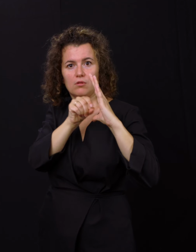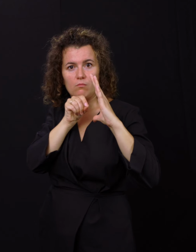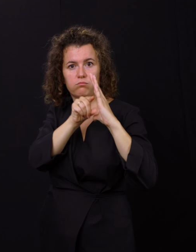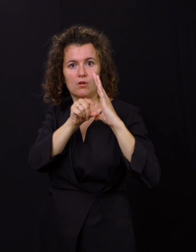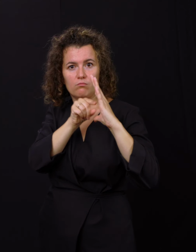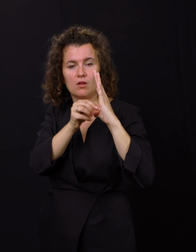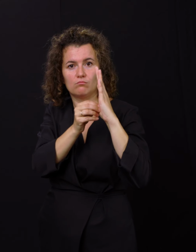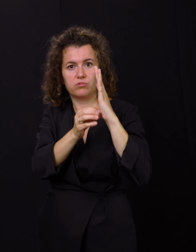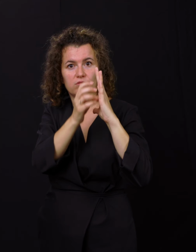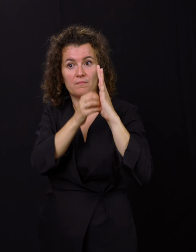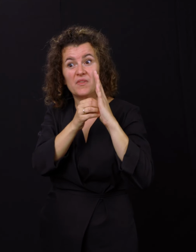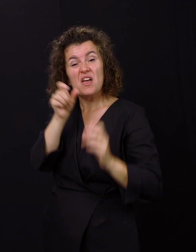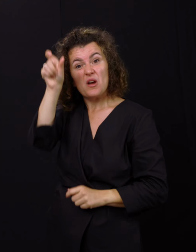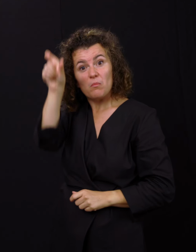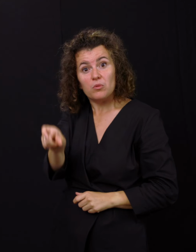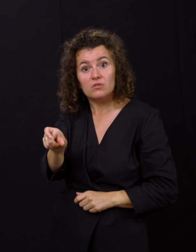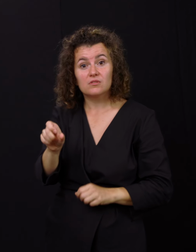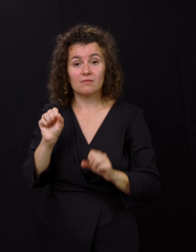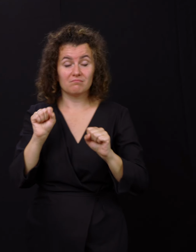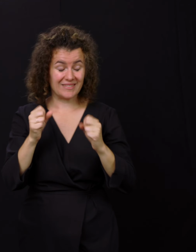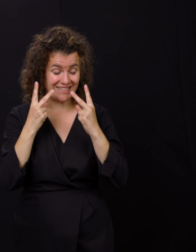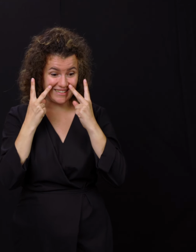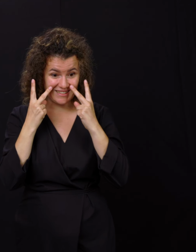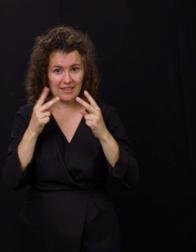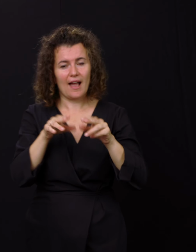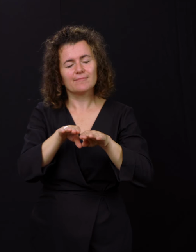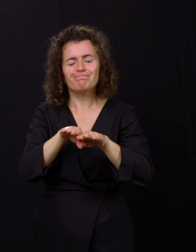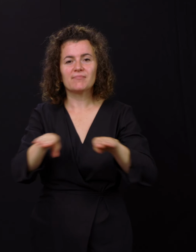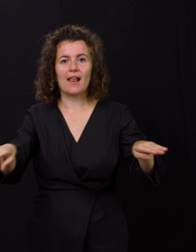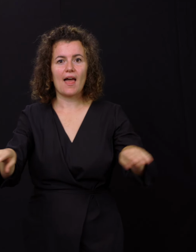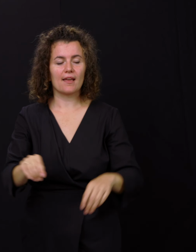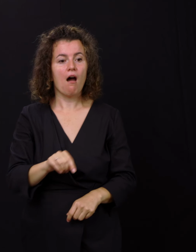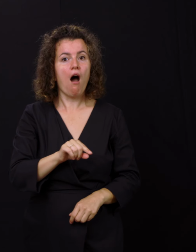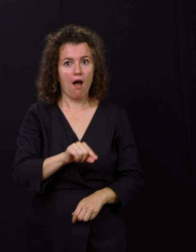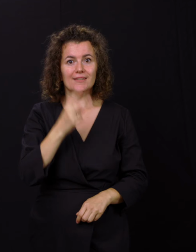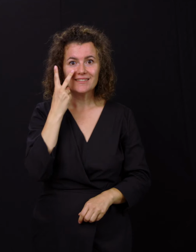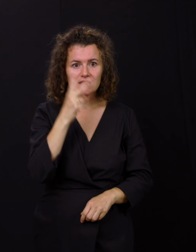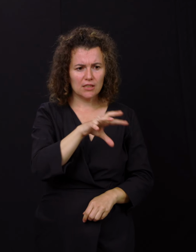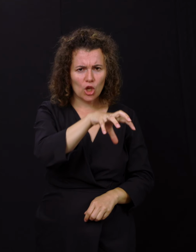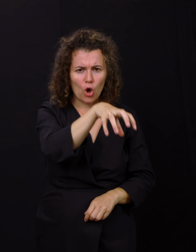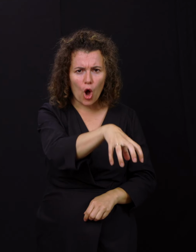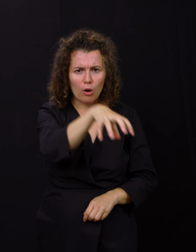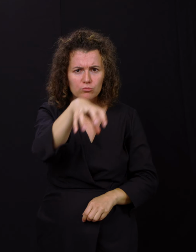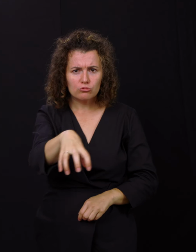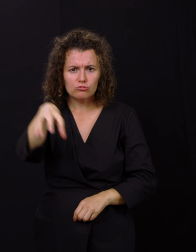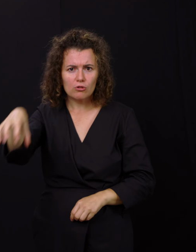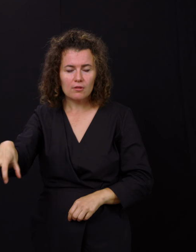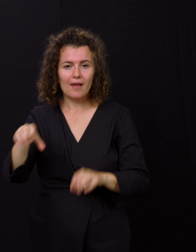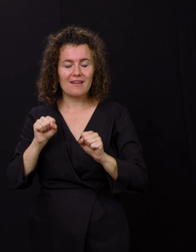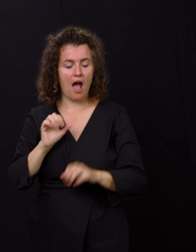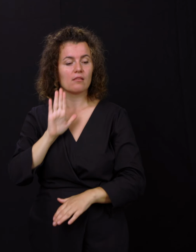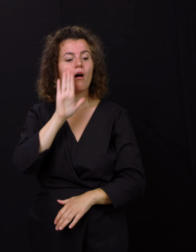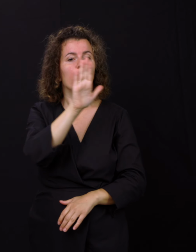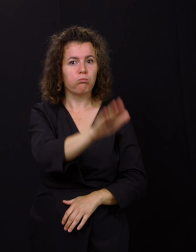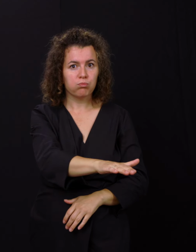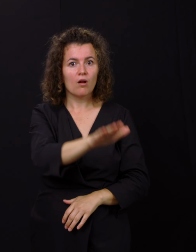could count the number of objects that were placed on the table, and also could touch these objects on a table, despite being blind for